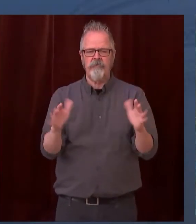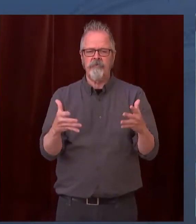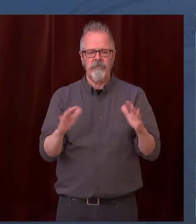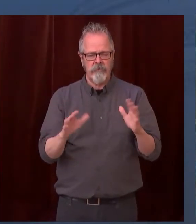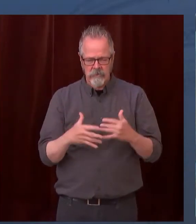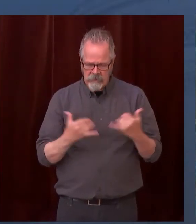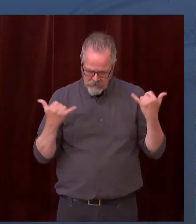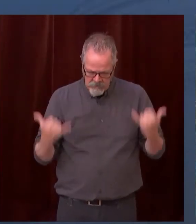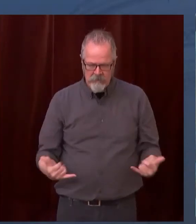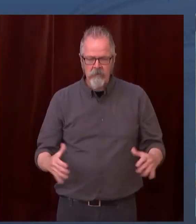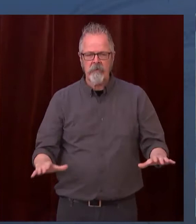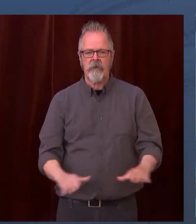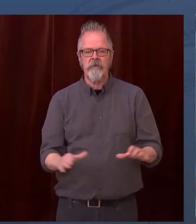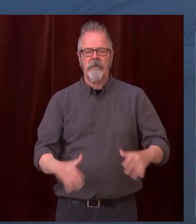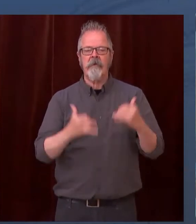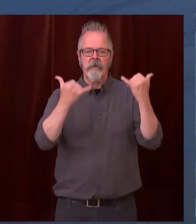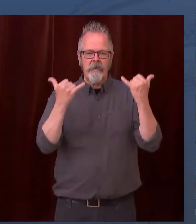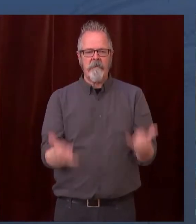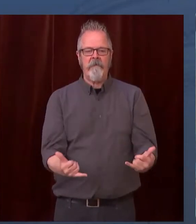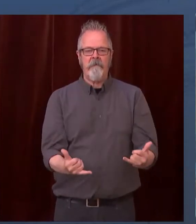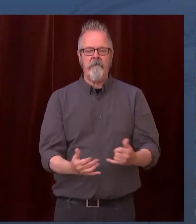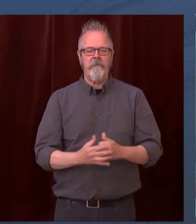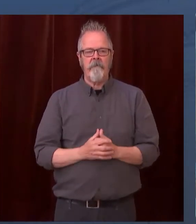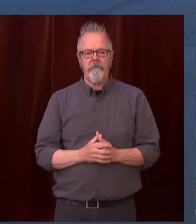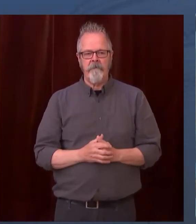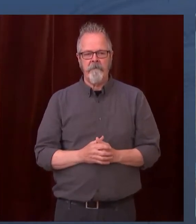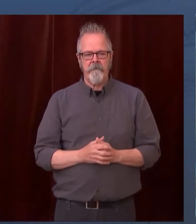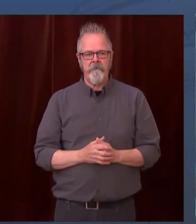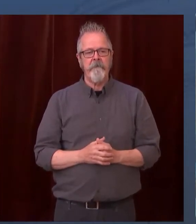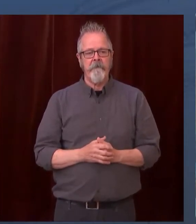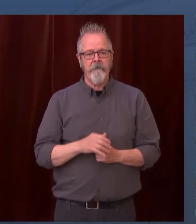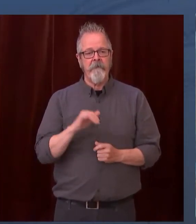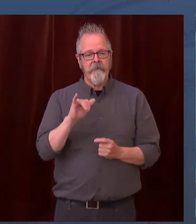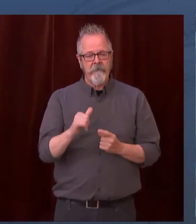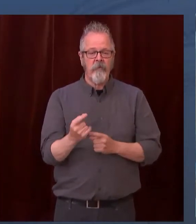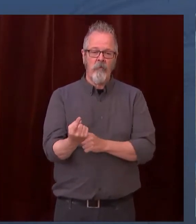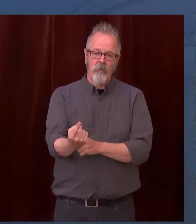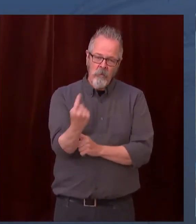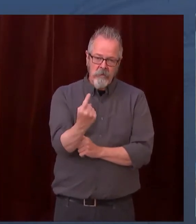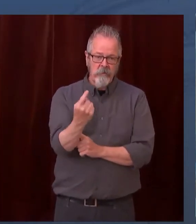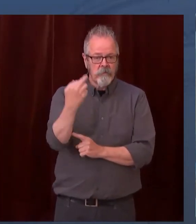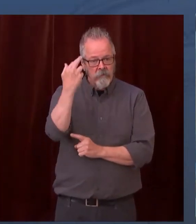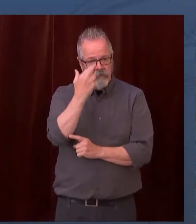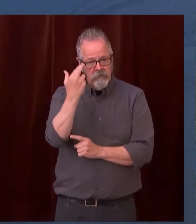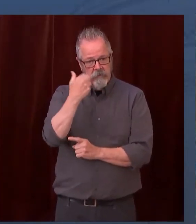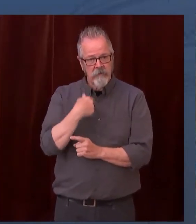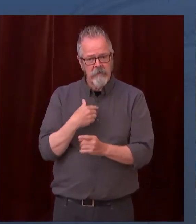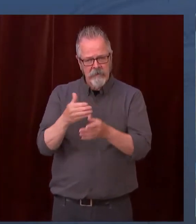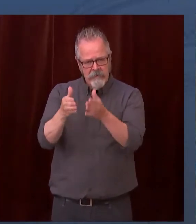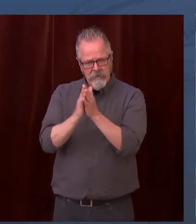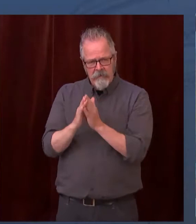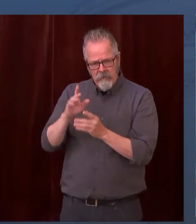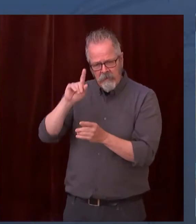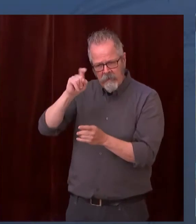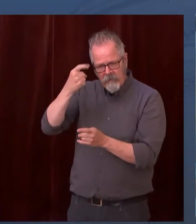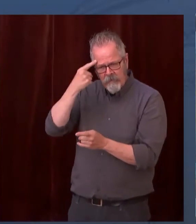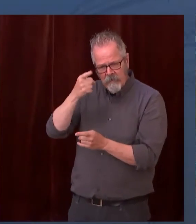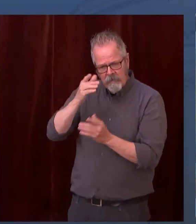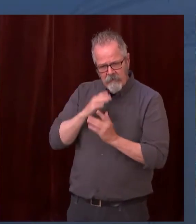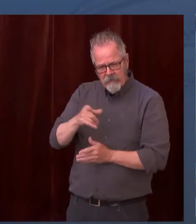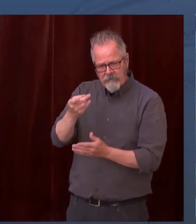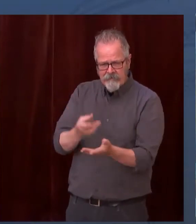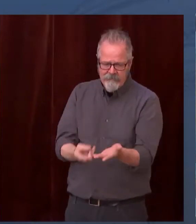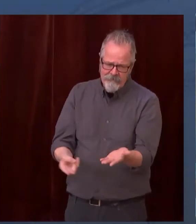county applications to move to their next phase of the Safe Start plan. Counties will remain in their current phase for at least the next 2